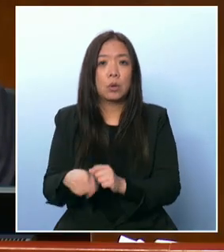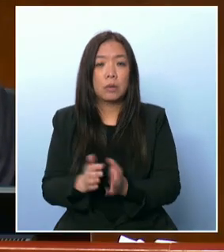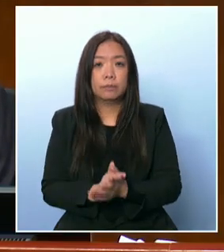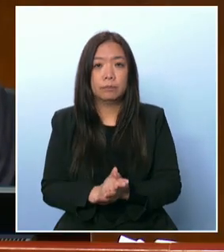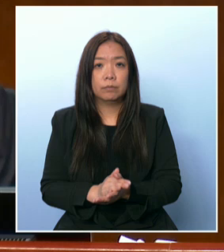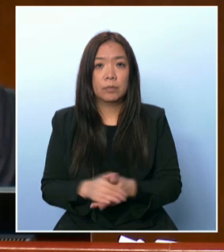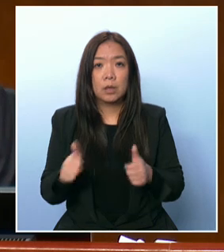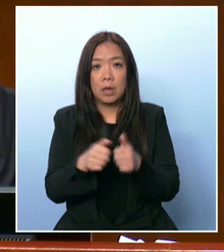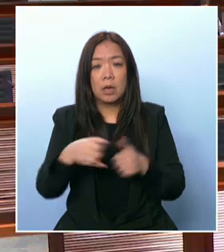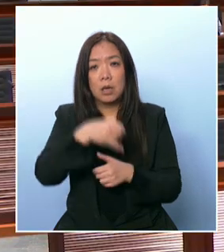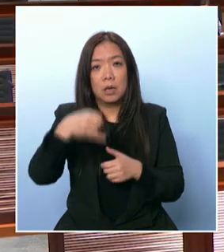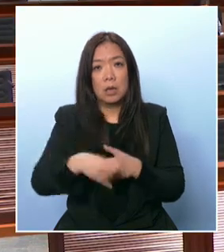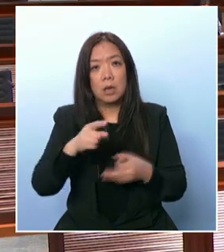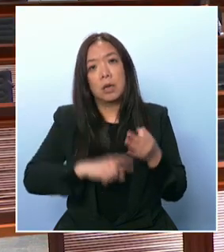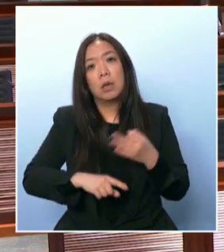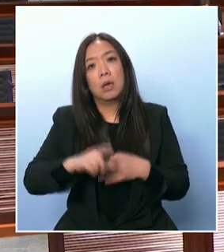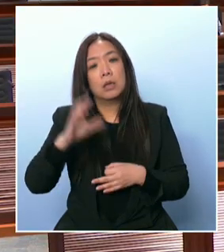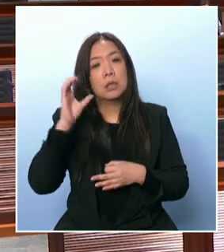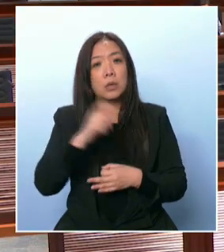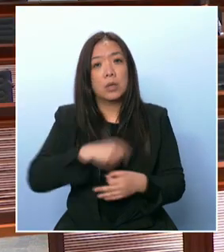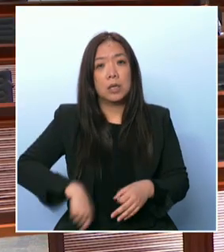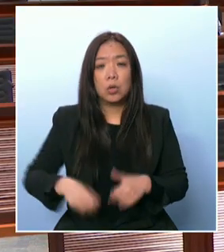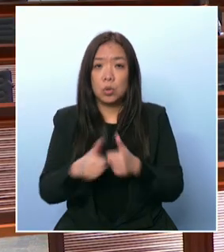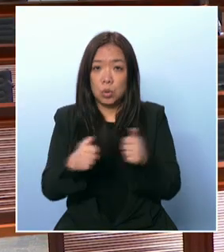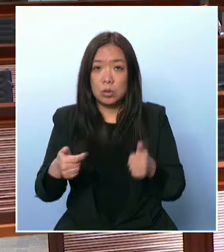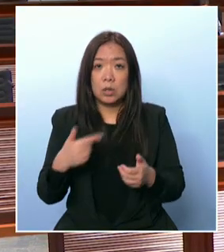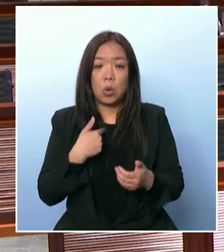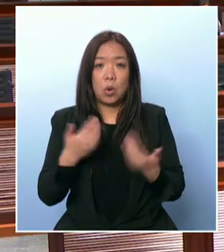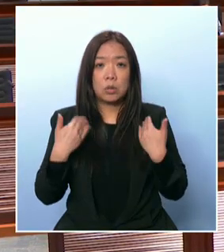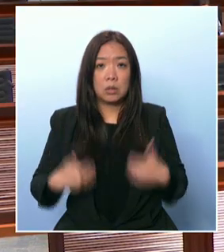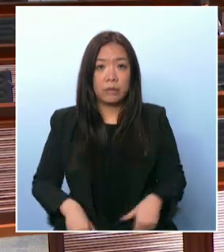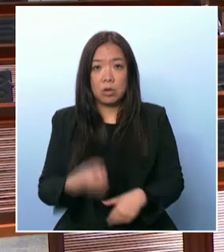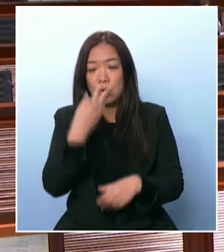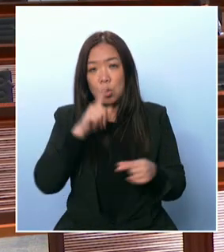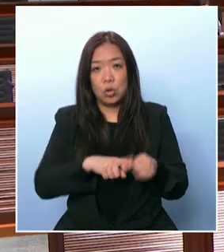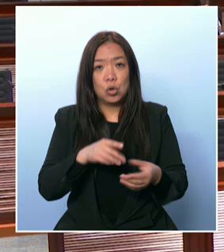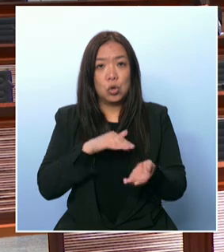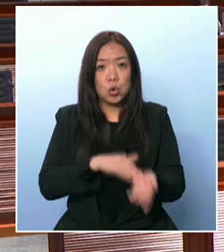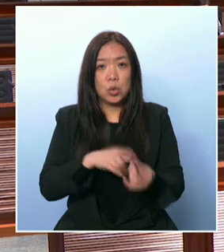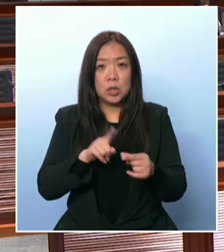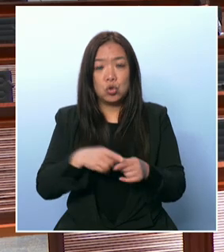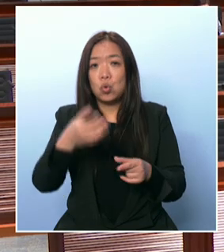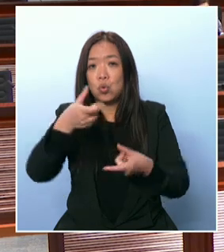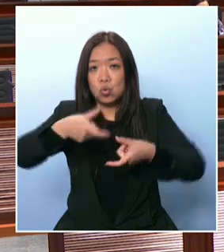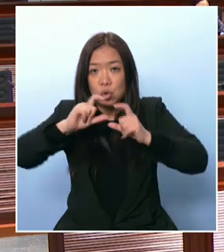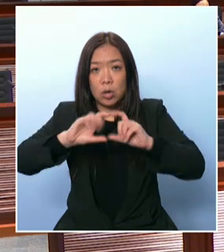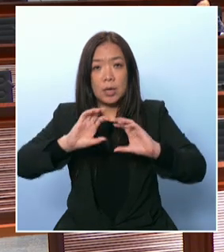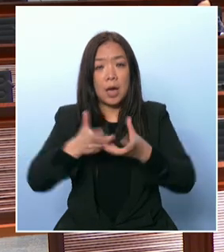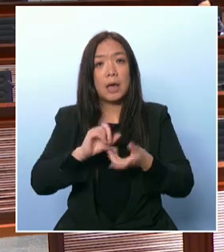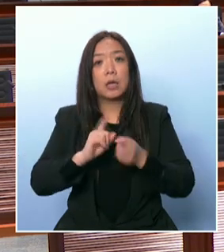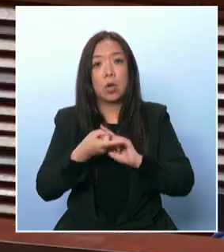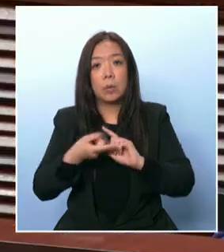bring our national products to the world in the future through our platform. Professor Chen Wing-Kwong, thank